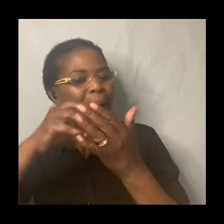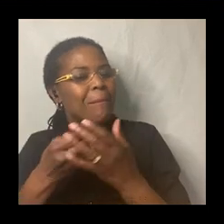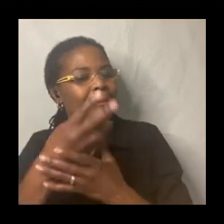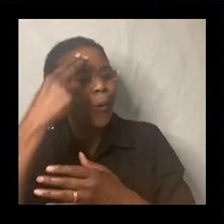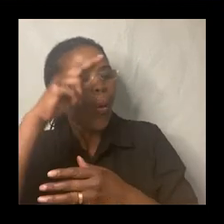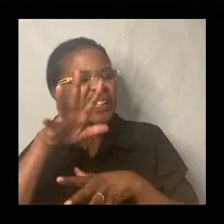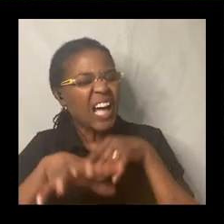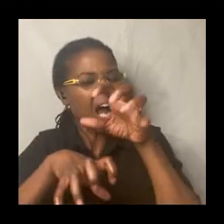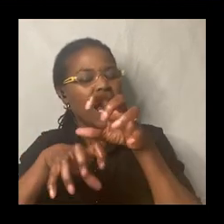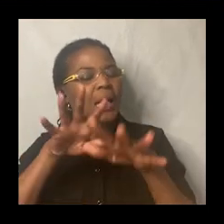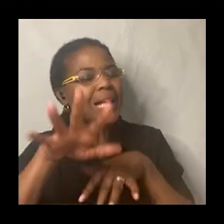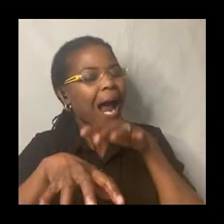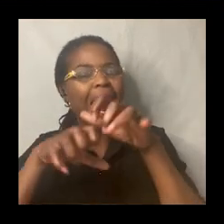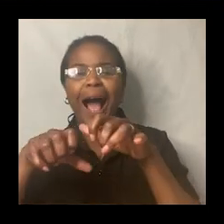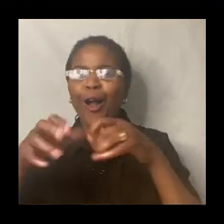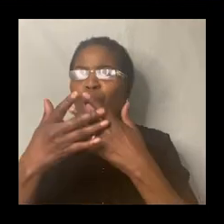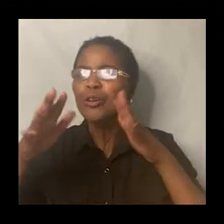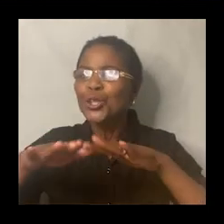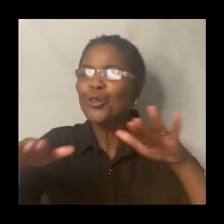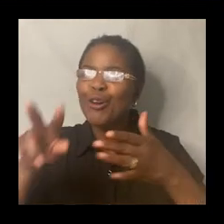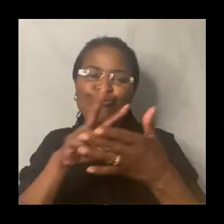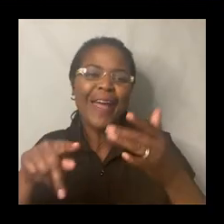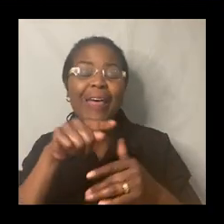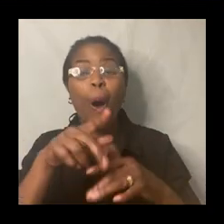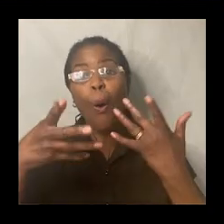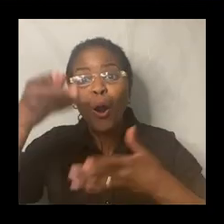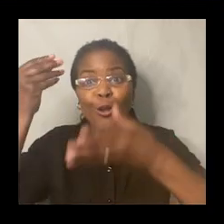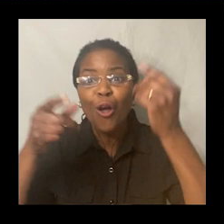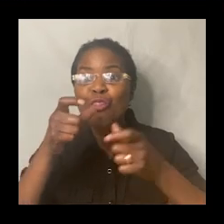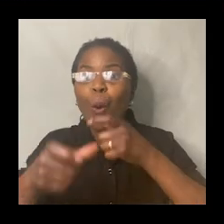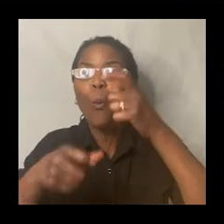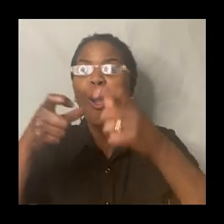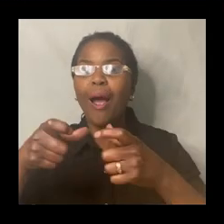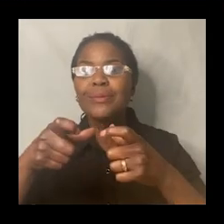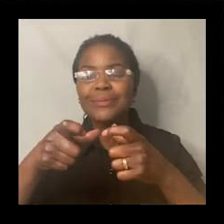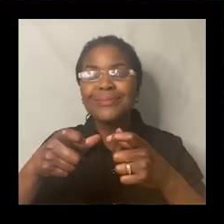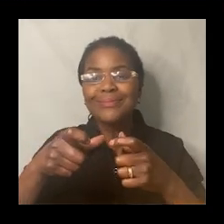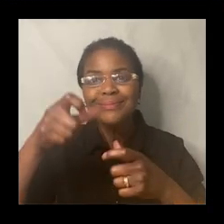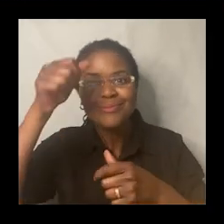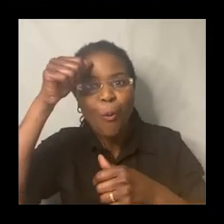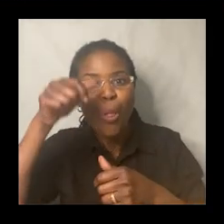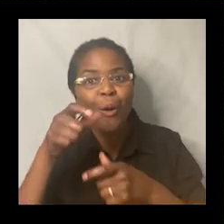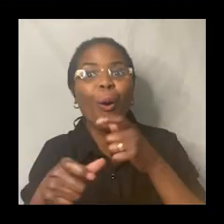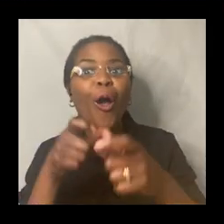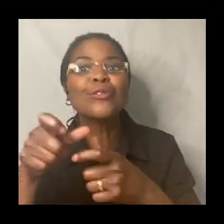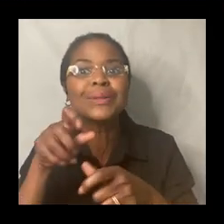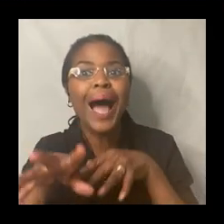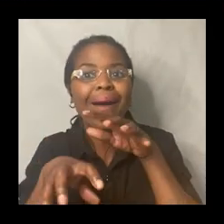in school might read or even learn off by heart to recite. So that kind of connection, I think, is still